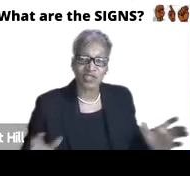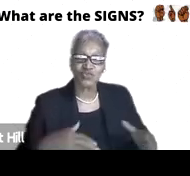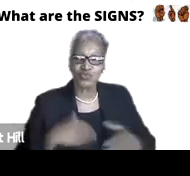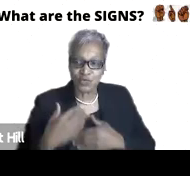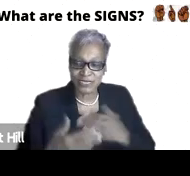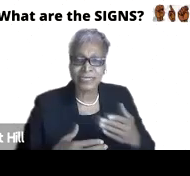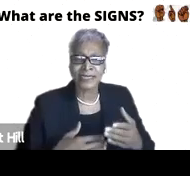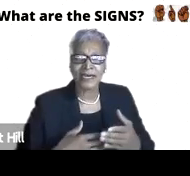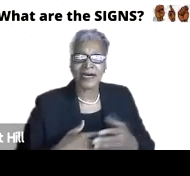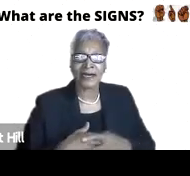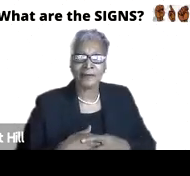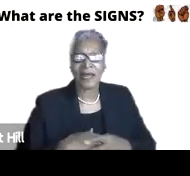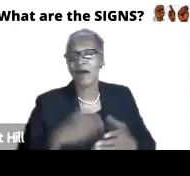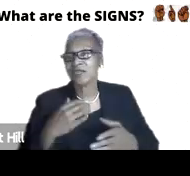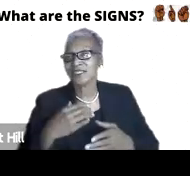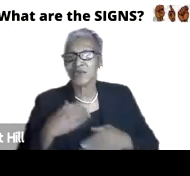actually trying to